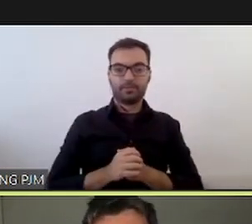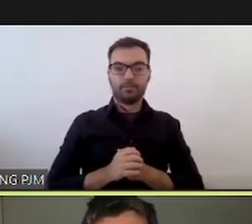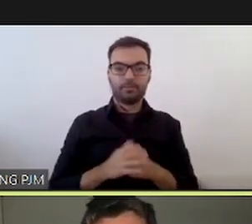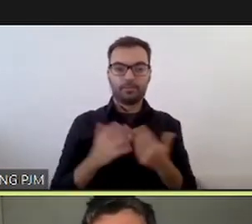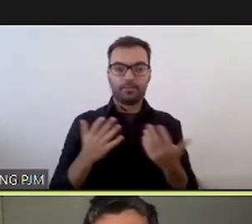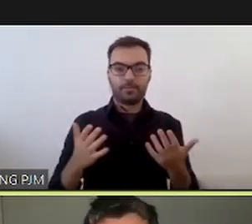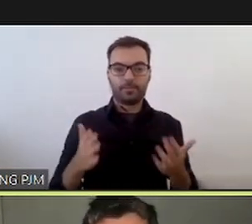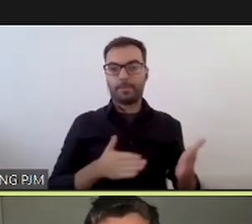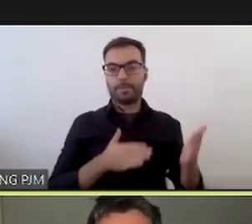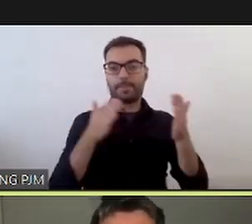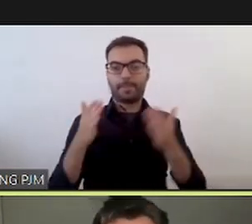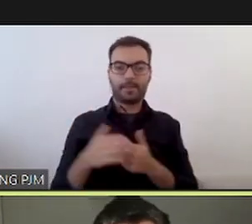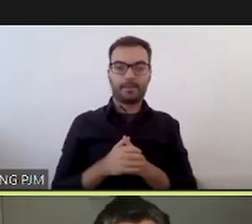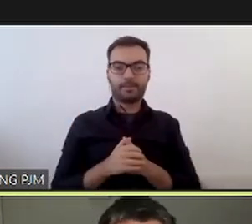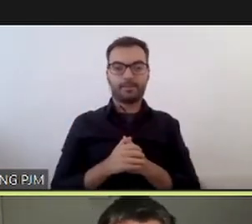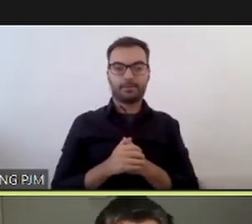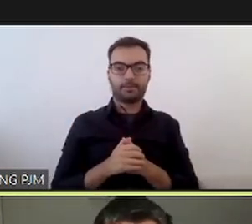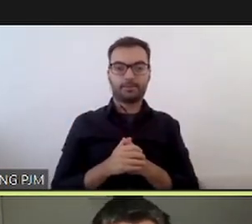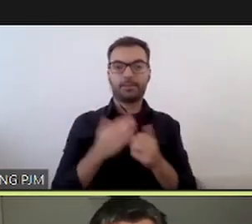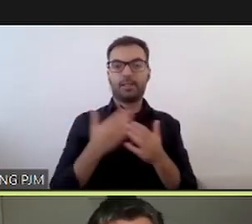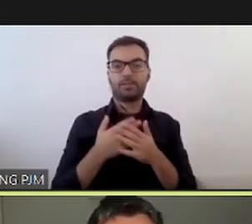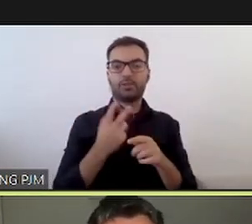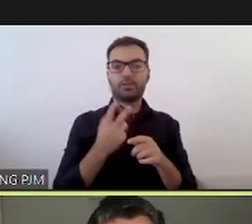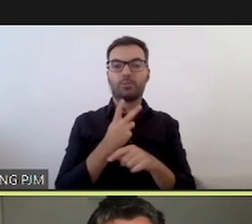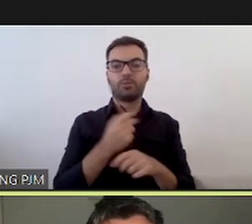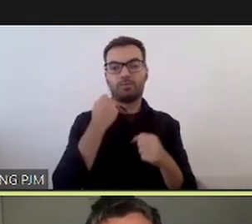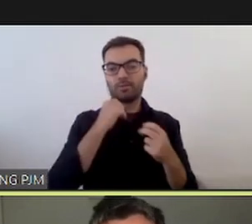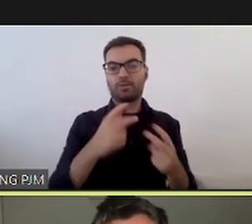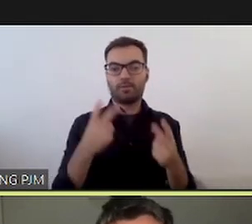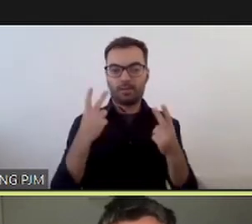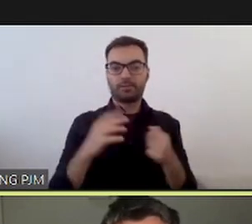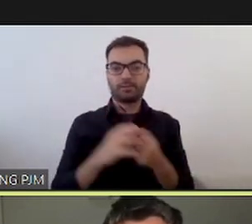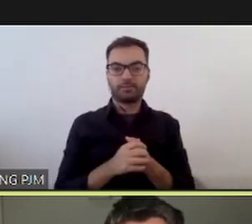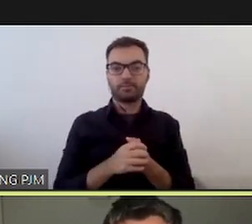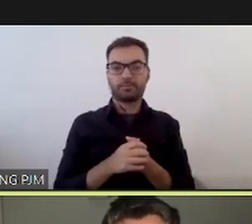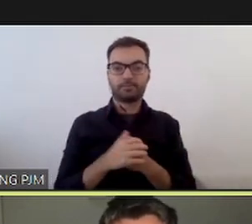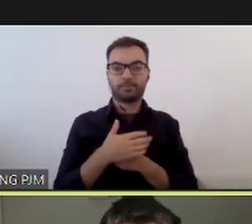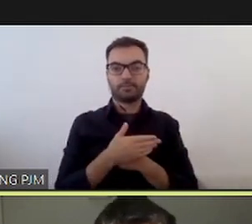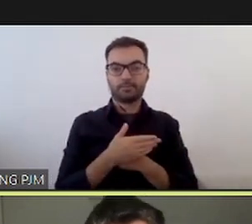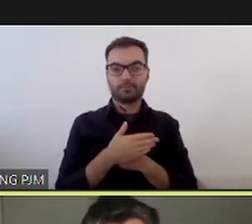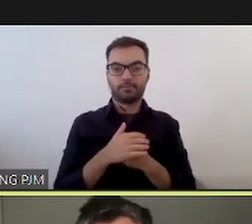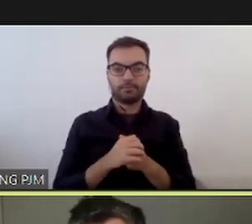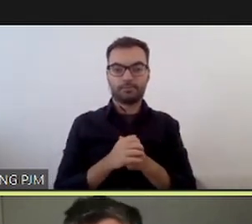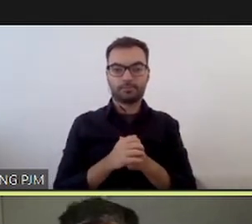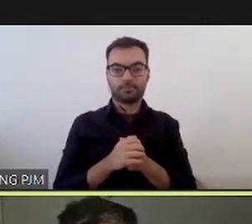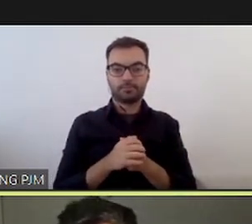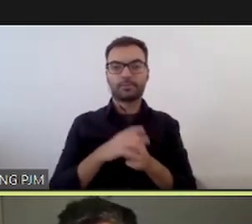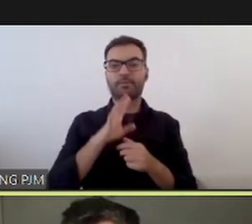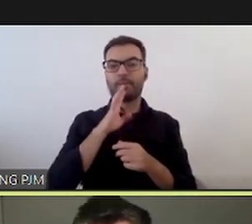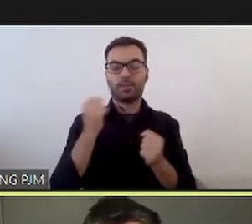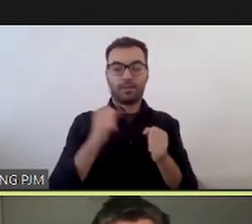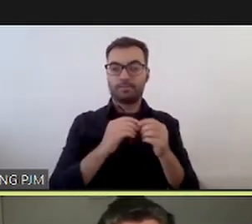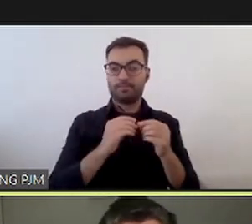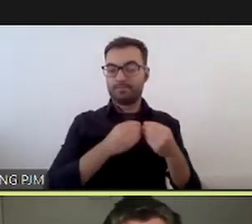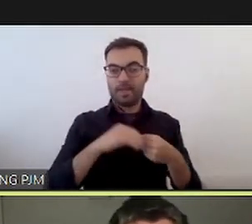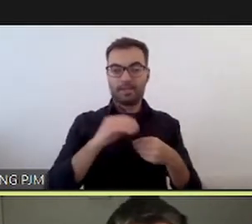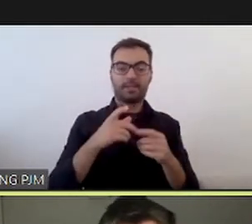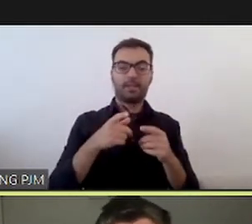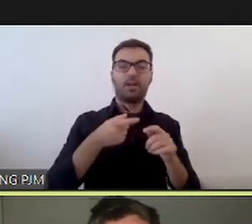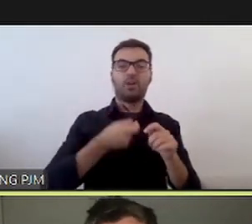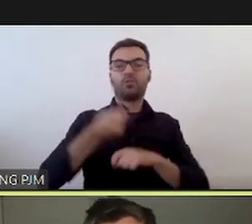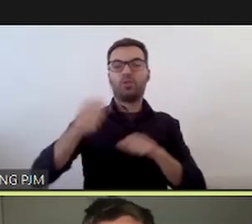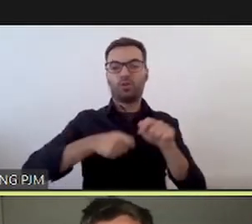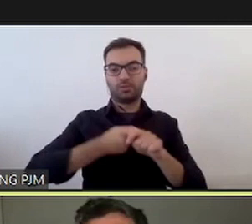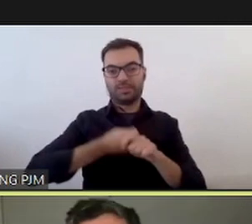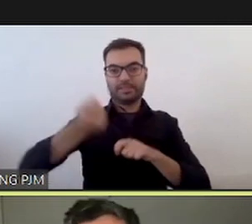Okay, a little bit why the accessibility is super important. The number of the lawsuit is growing in the US and also will be